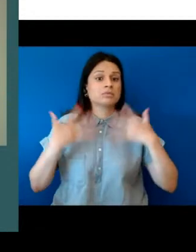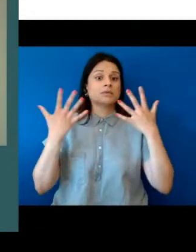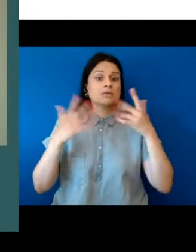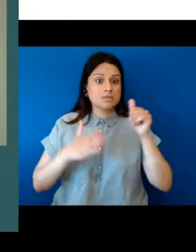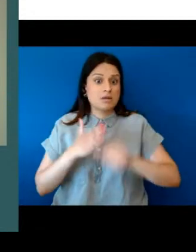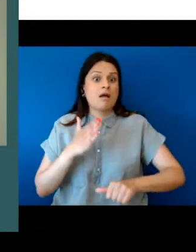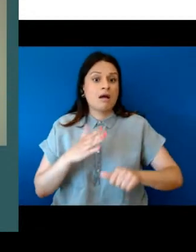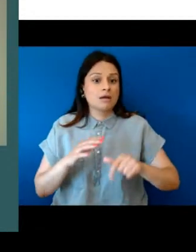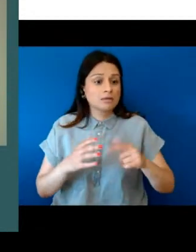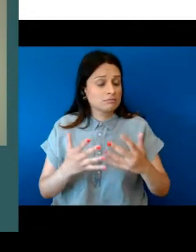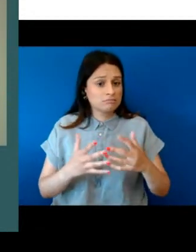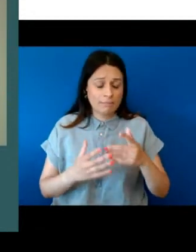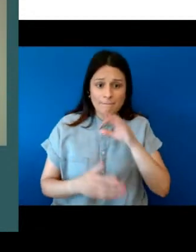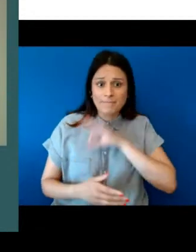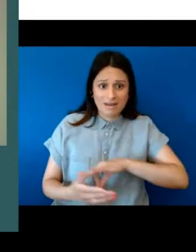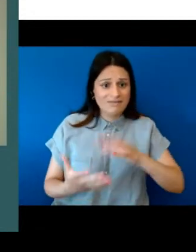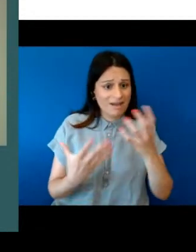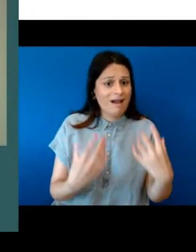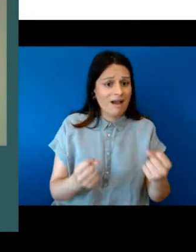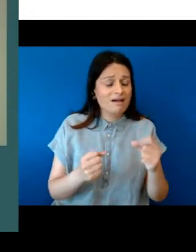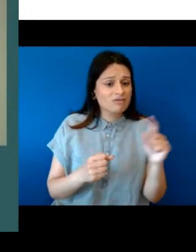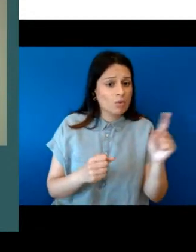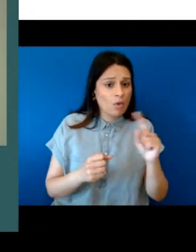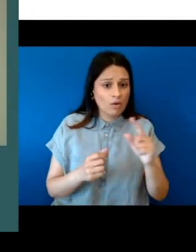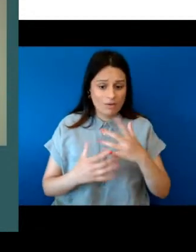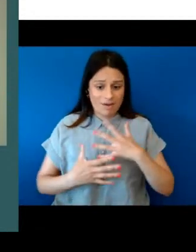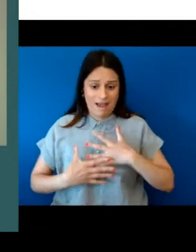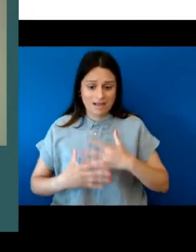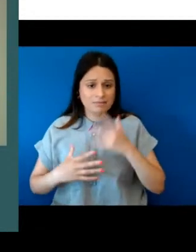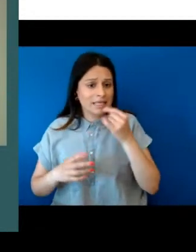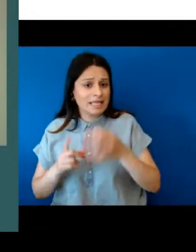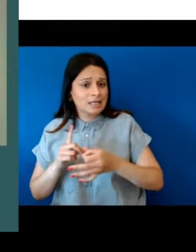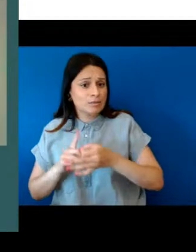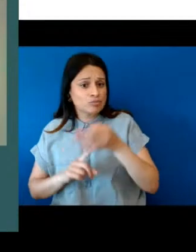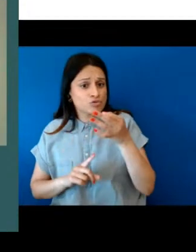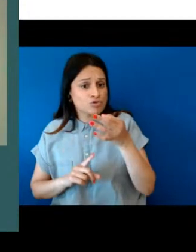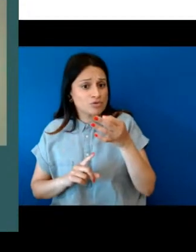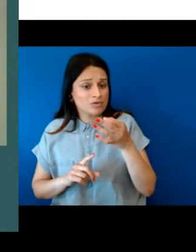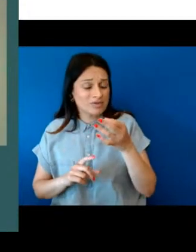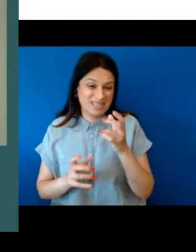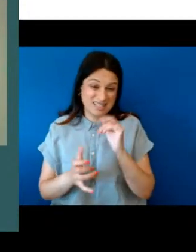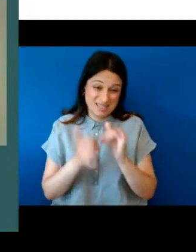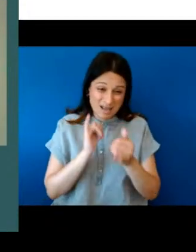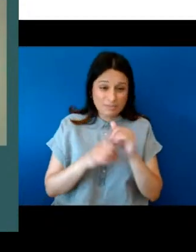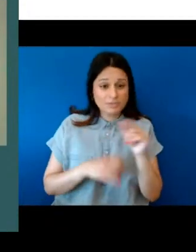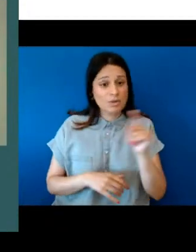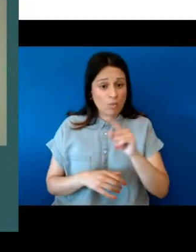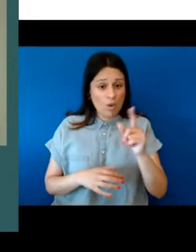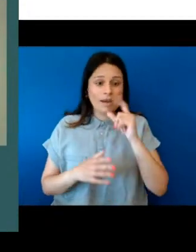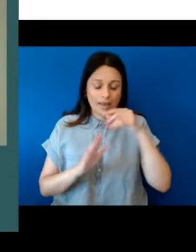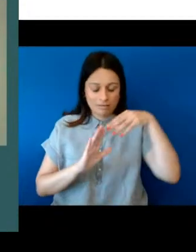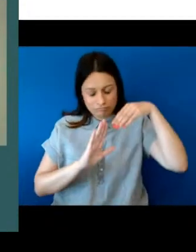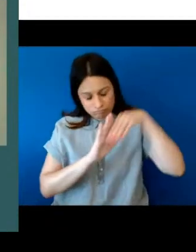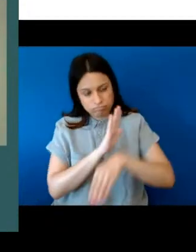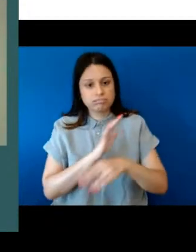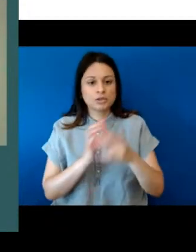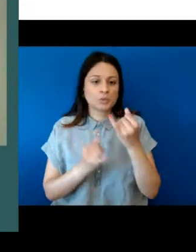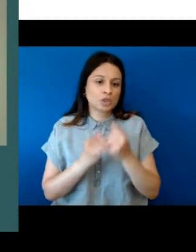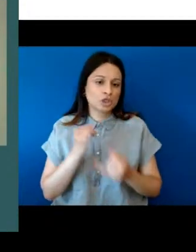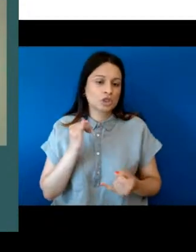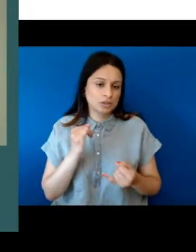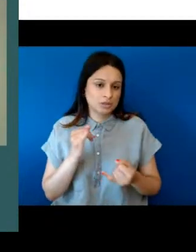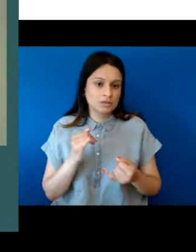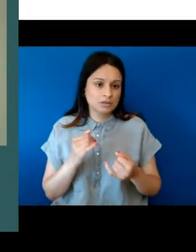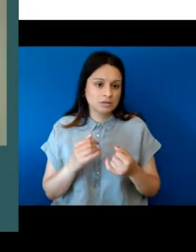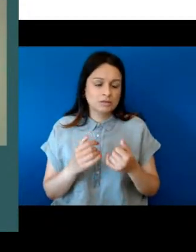benefit from or improvement in asthma control at those times, but equally so you can have a marked deterioration. So you should always